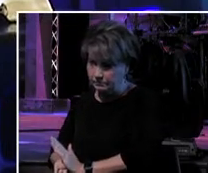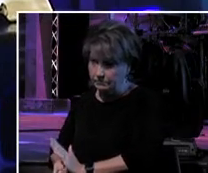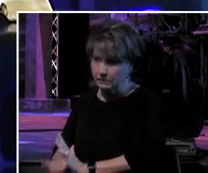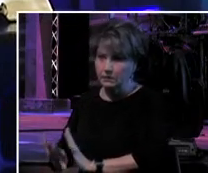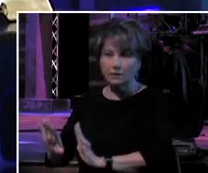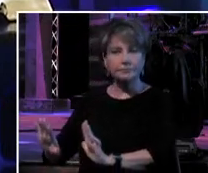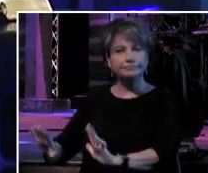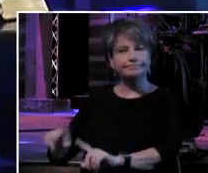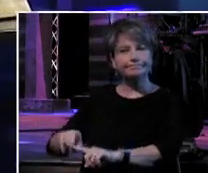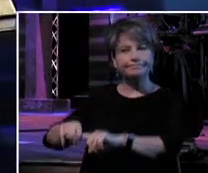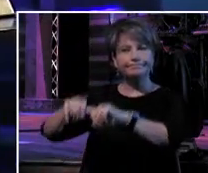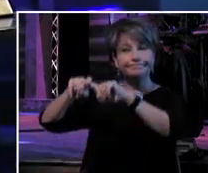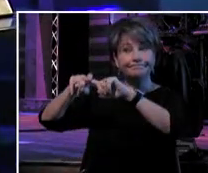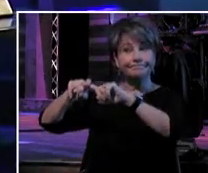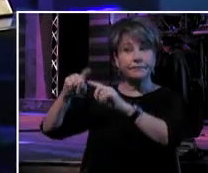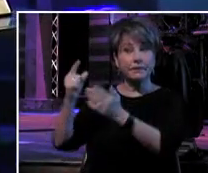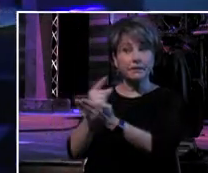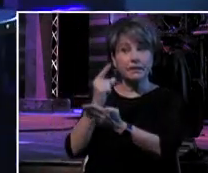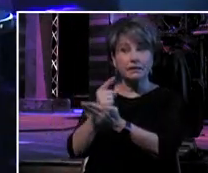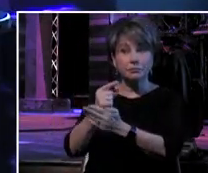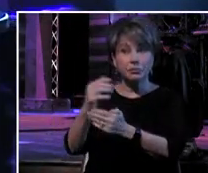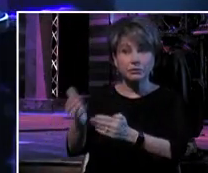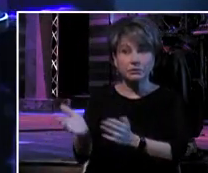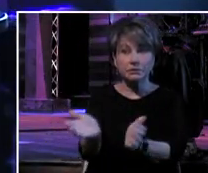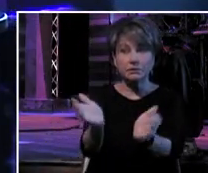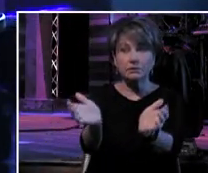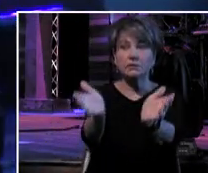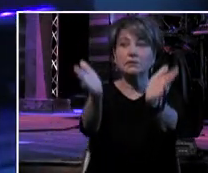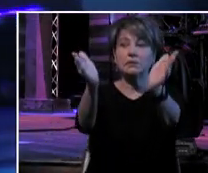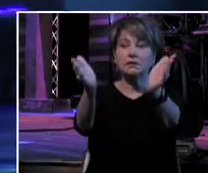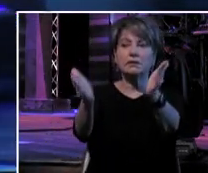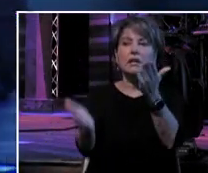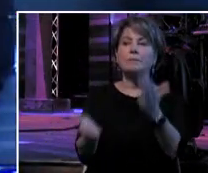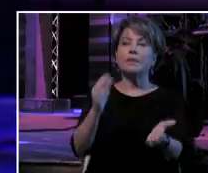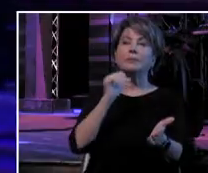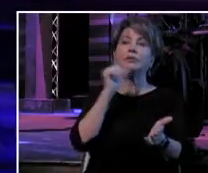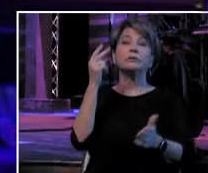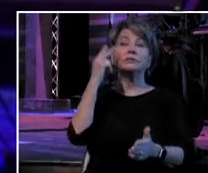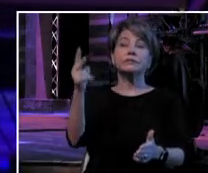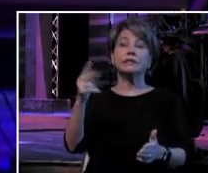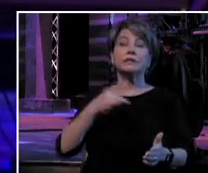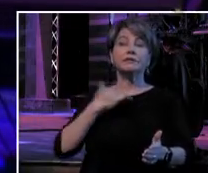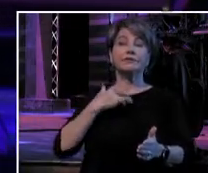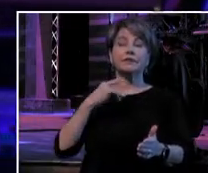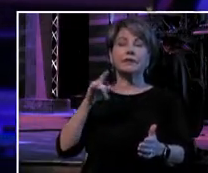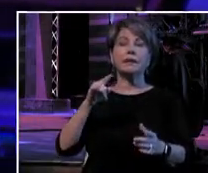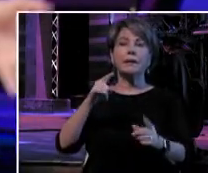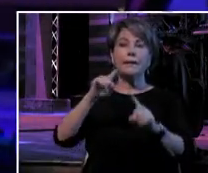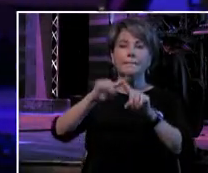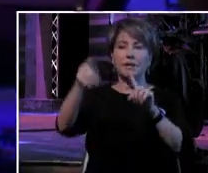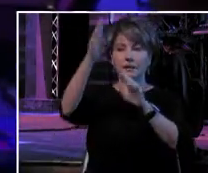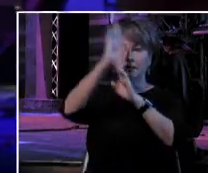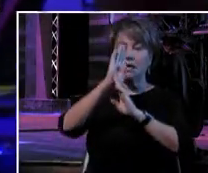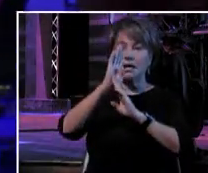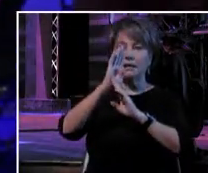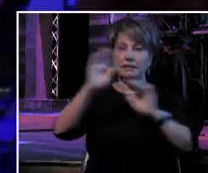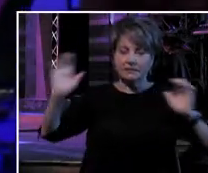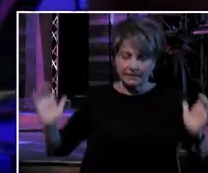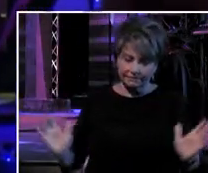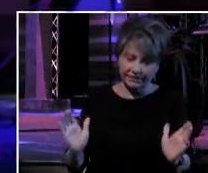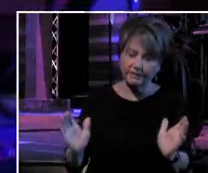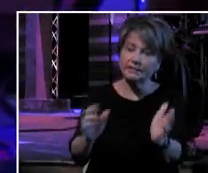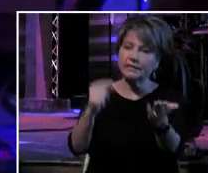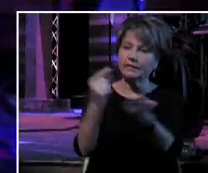wait, the gospel's advancing. You may not see it. You may not feel it, but God's doing it. He's advancing the